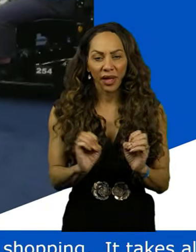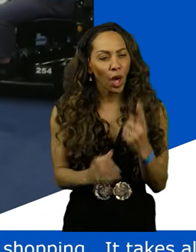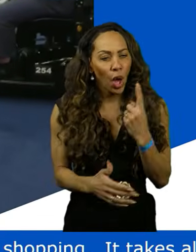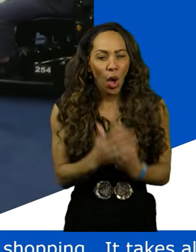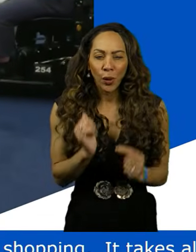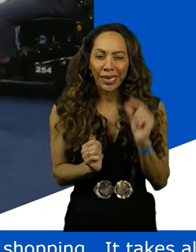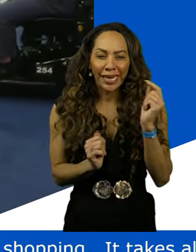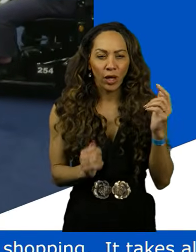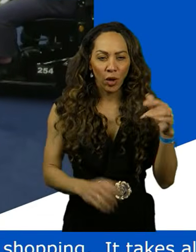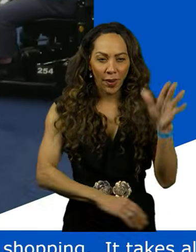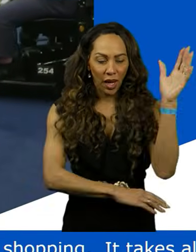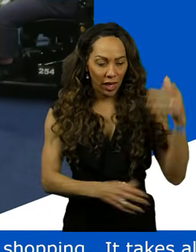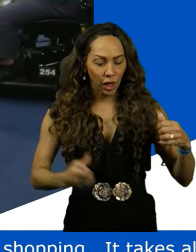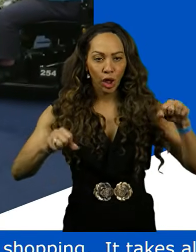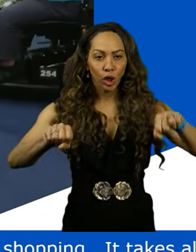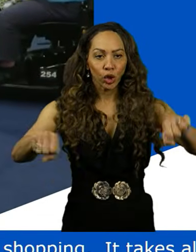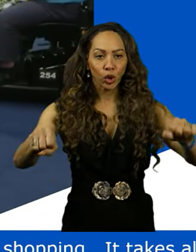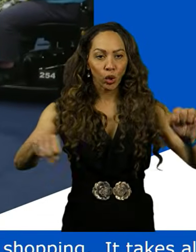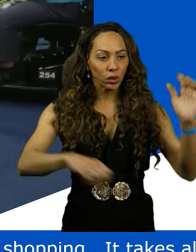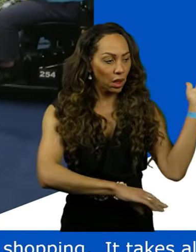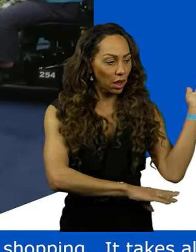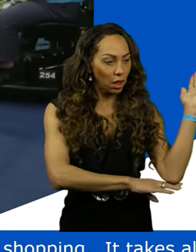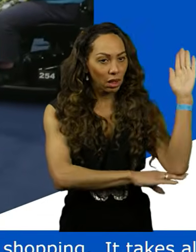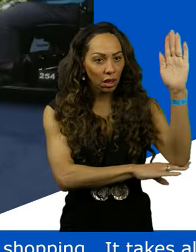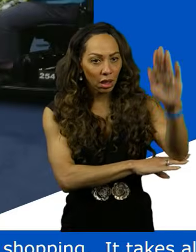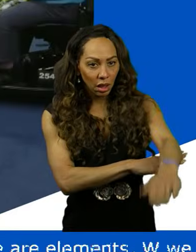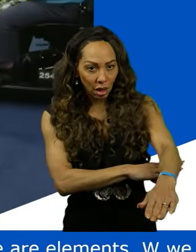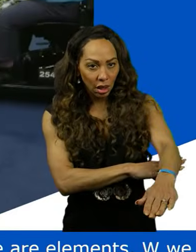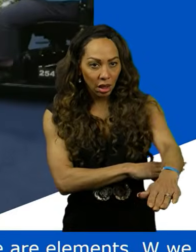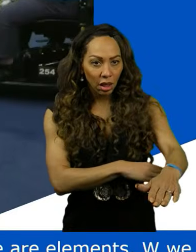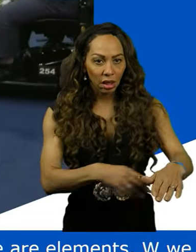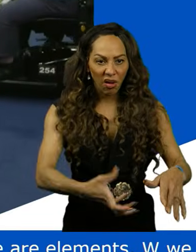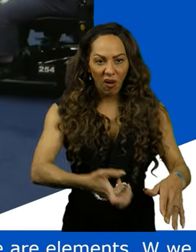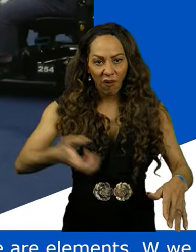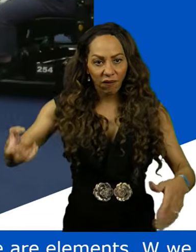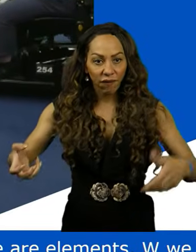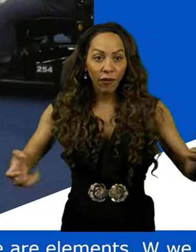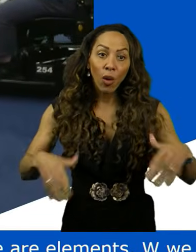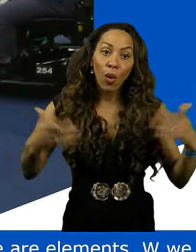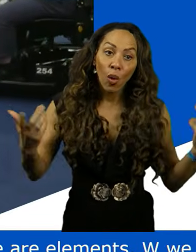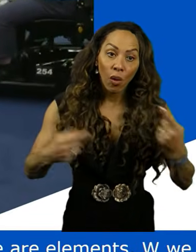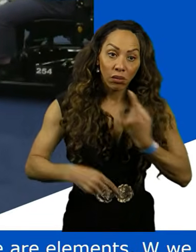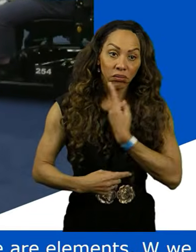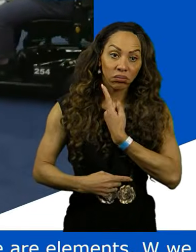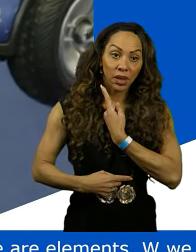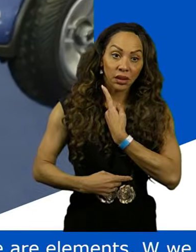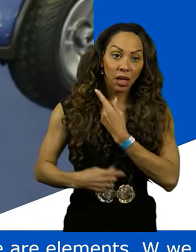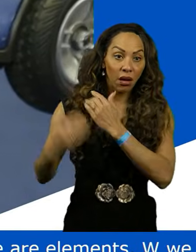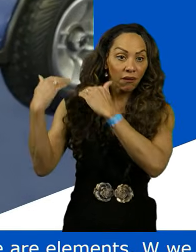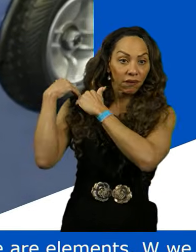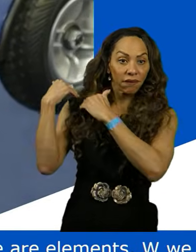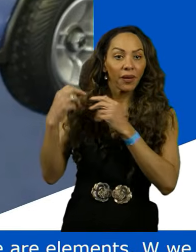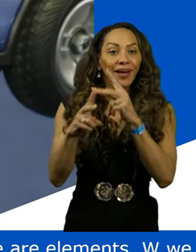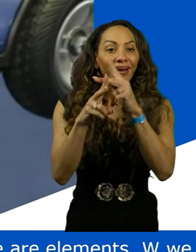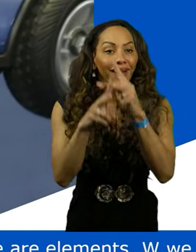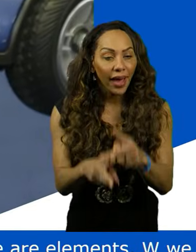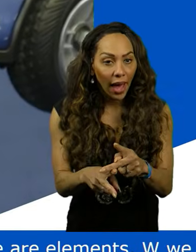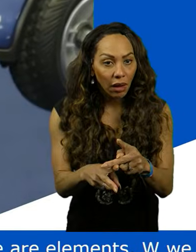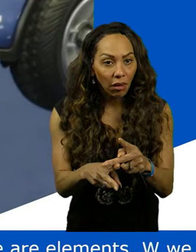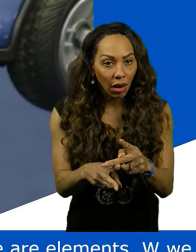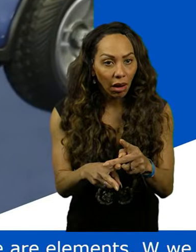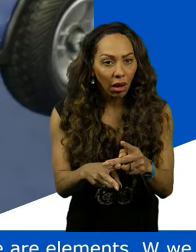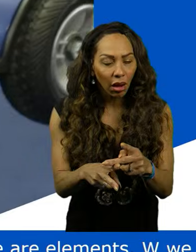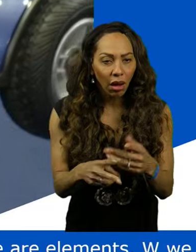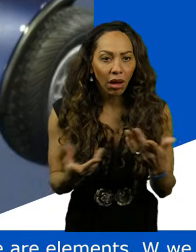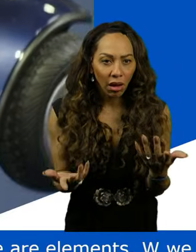fold bits down and take bits off. But also if you're a carer, that's another consideration. You know, we